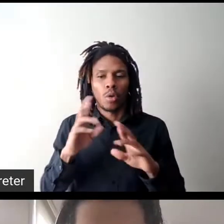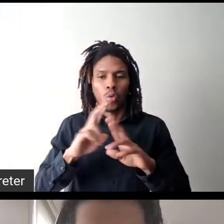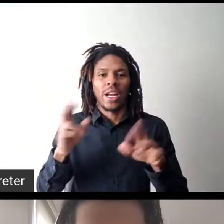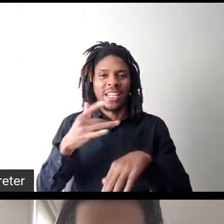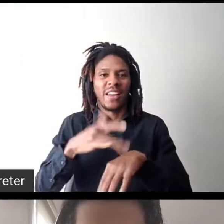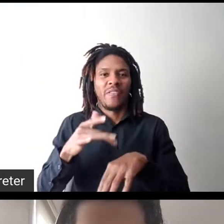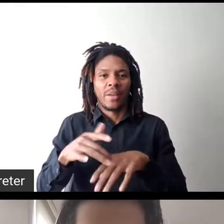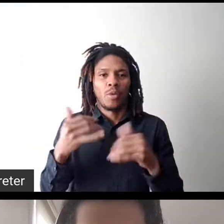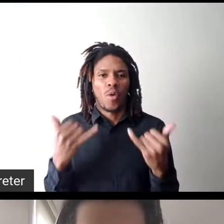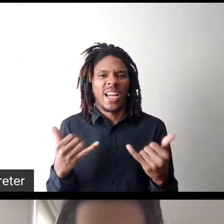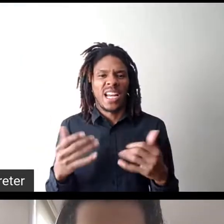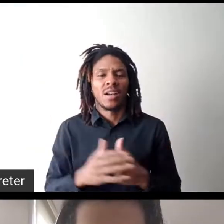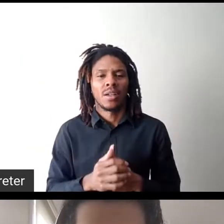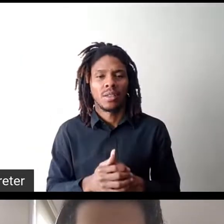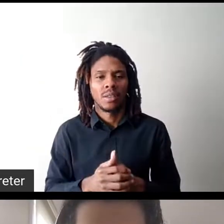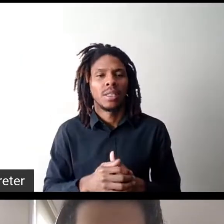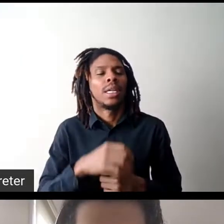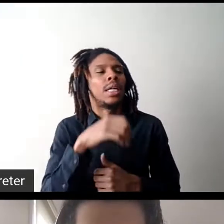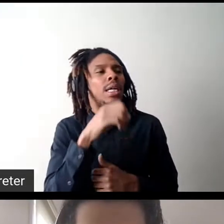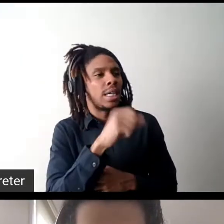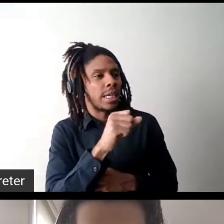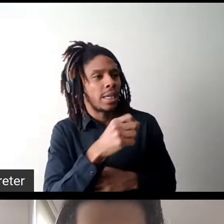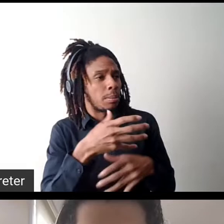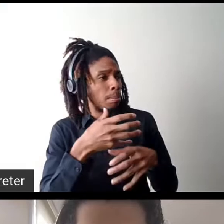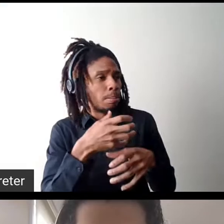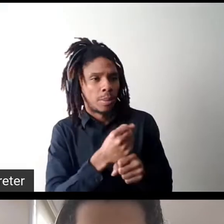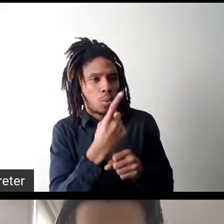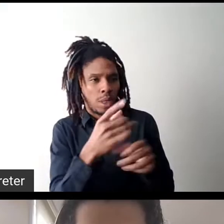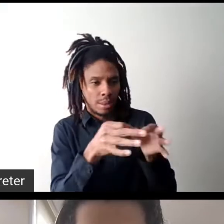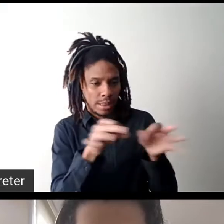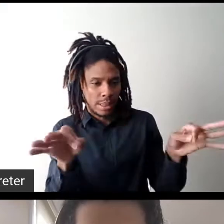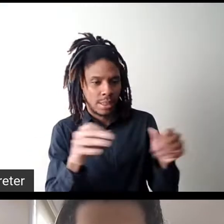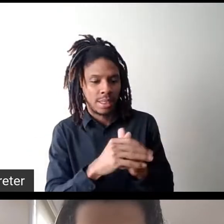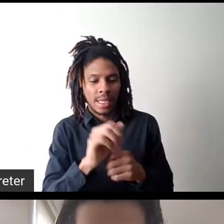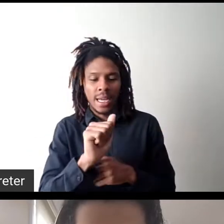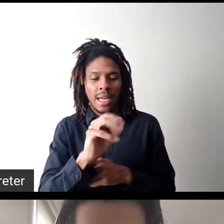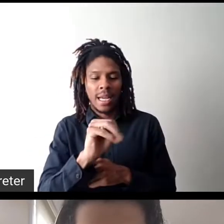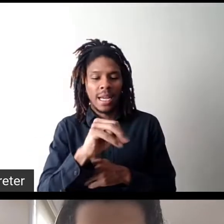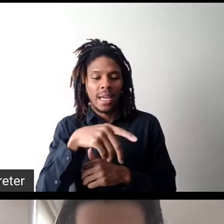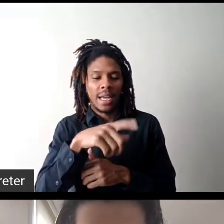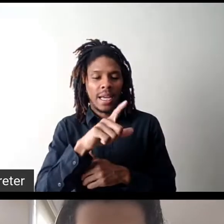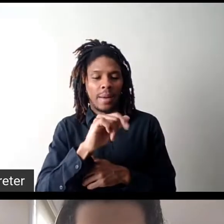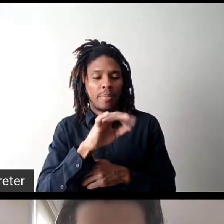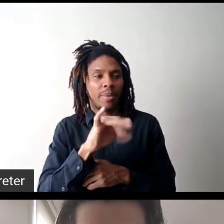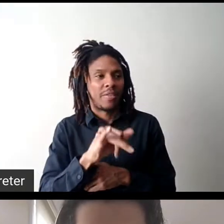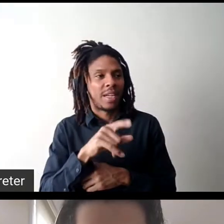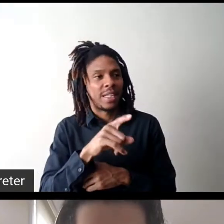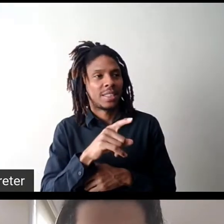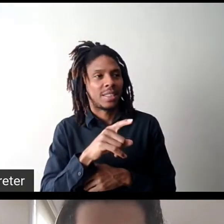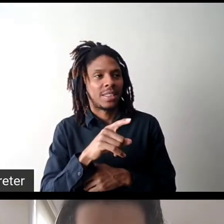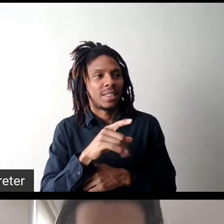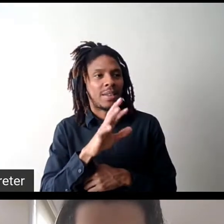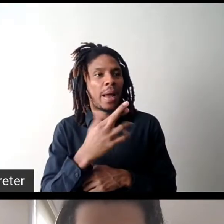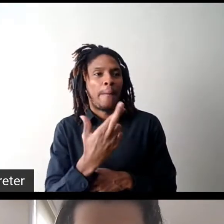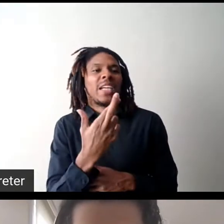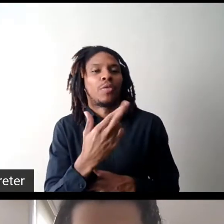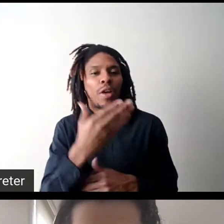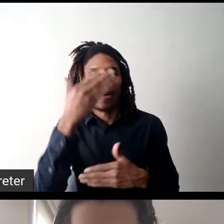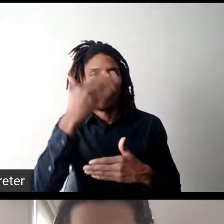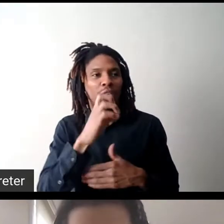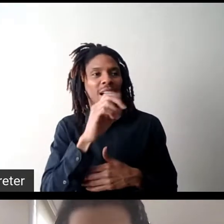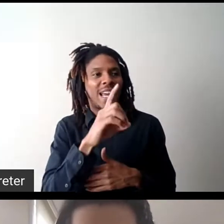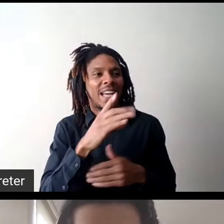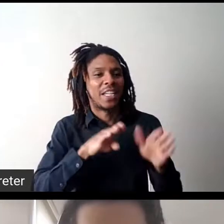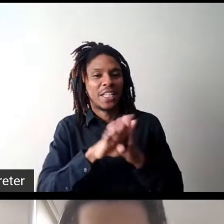so to kind of summarize it in one sentence, Amplify is a front-end developer's best friend. So we help